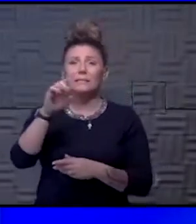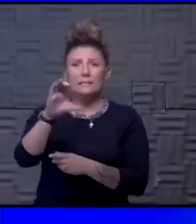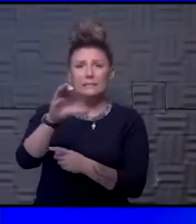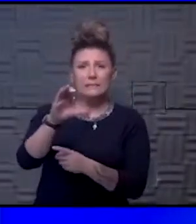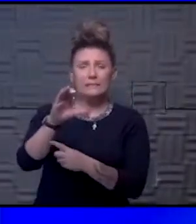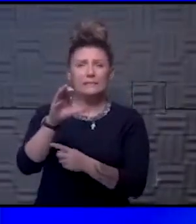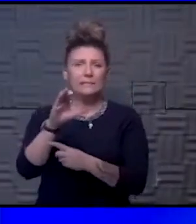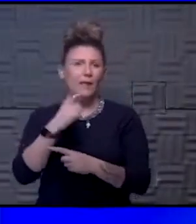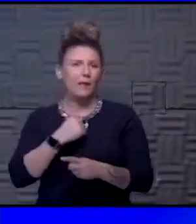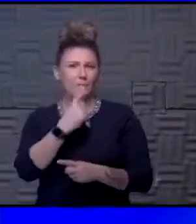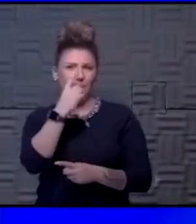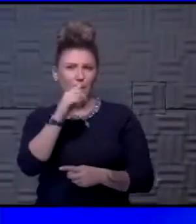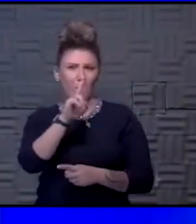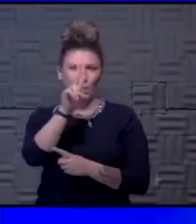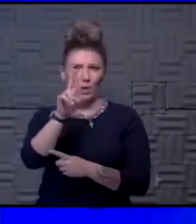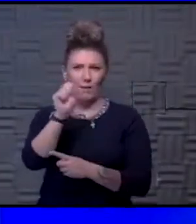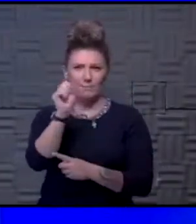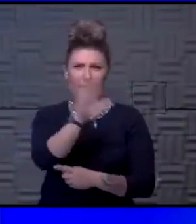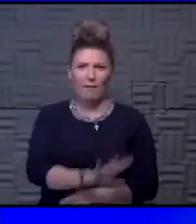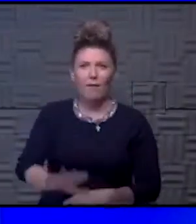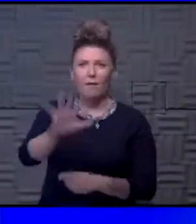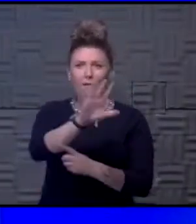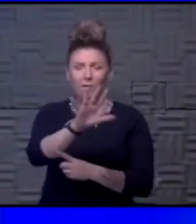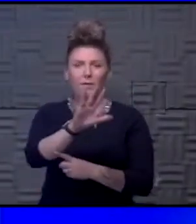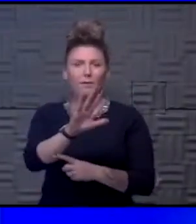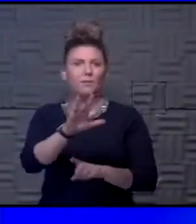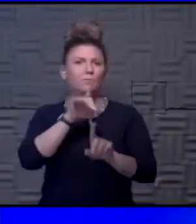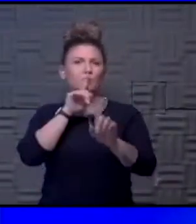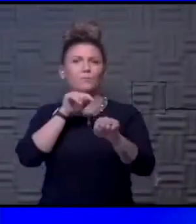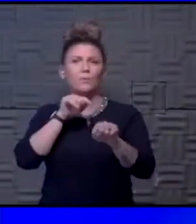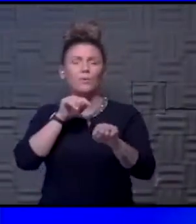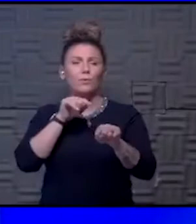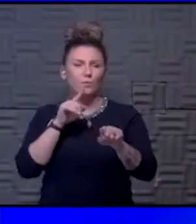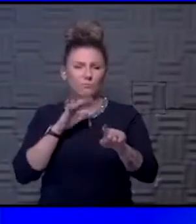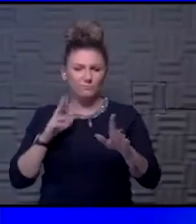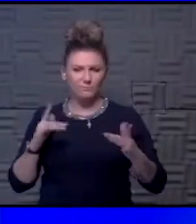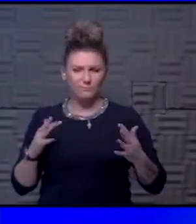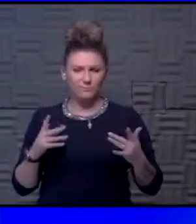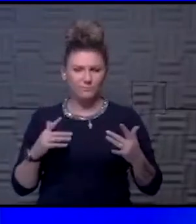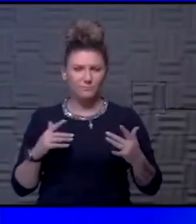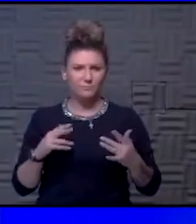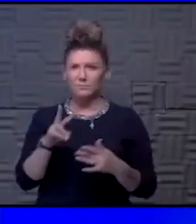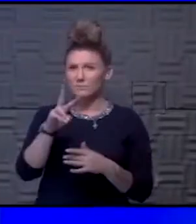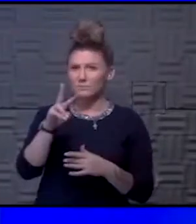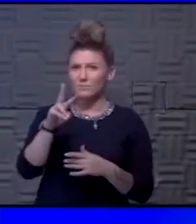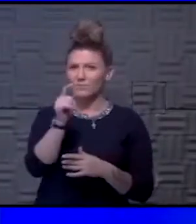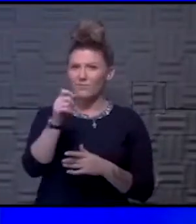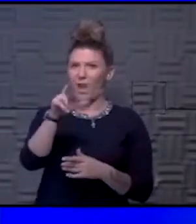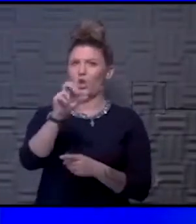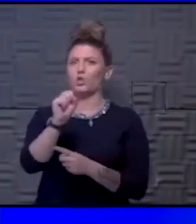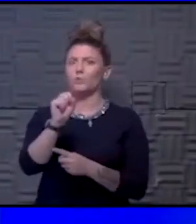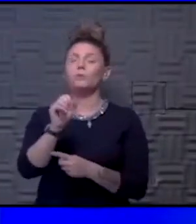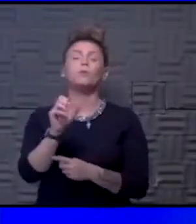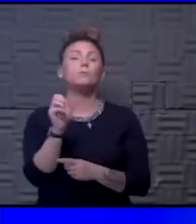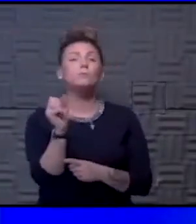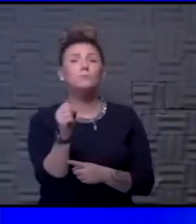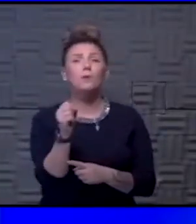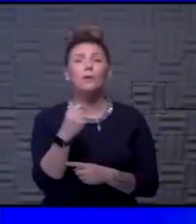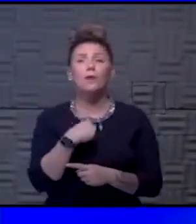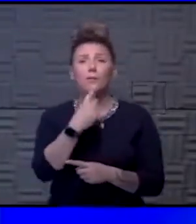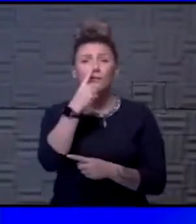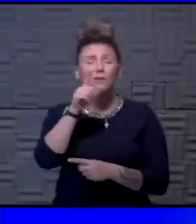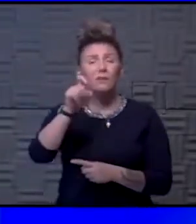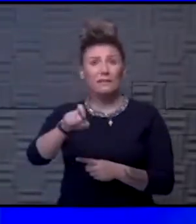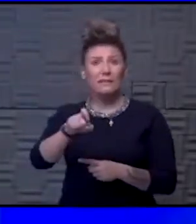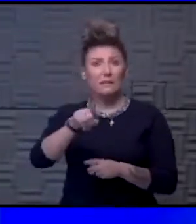it's the United States, as reported to, is it VAERS? Oh, VAERS, yeah. Yeah. Yeah, and I think those things